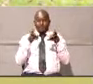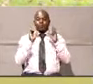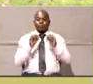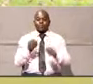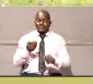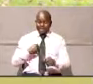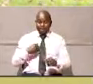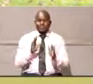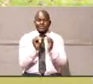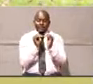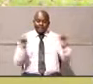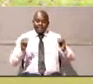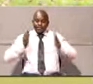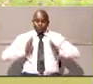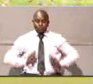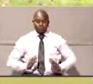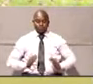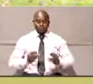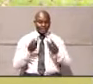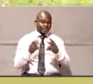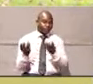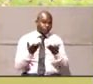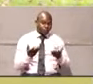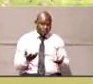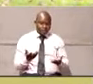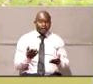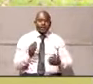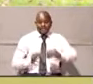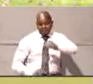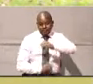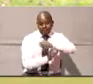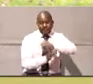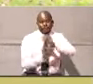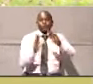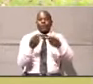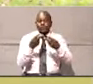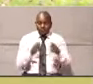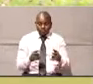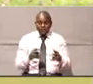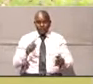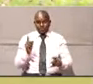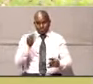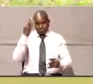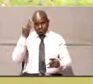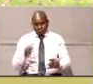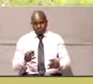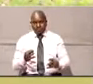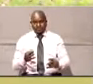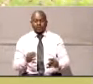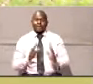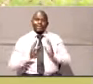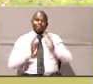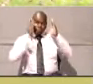have a standard as human beings where you can begin, the foundation on which you stand. The first thing is, that